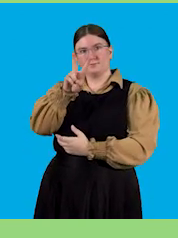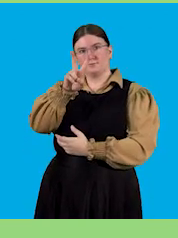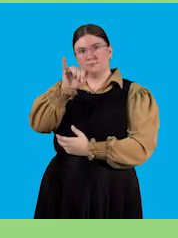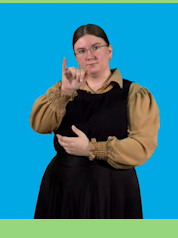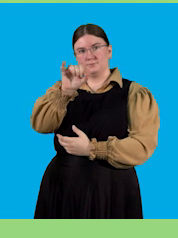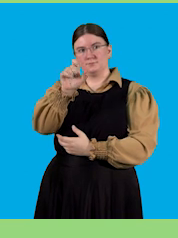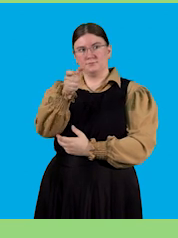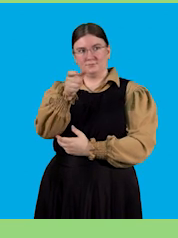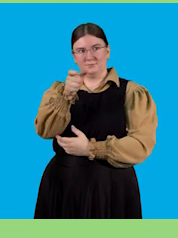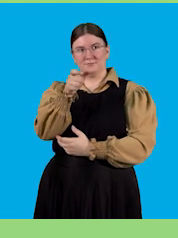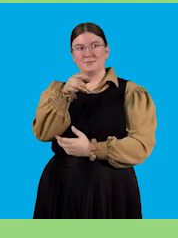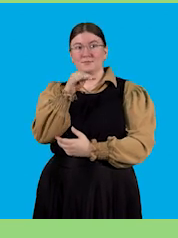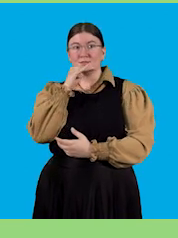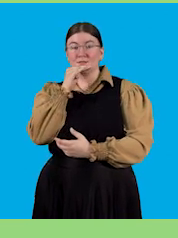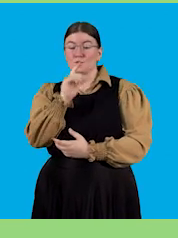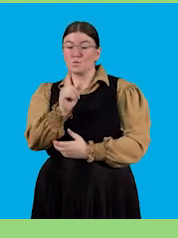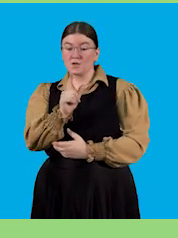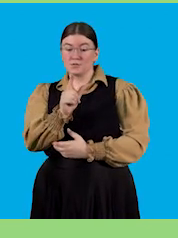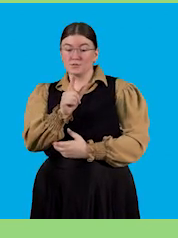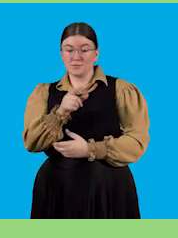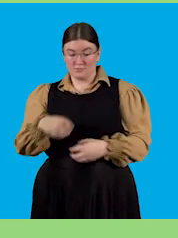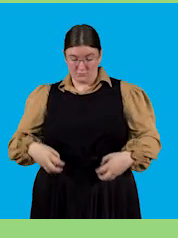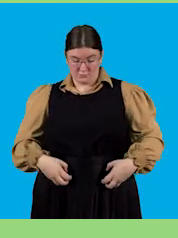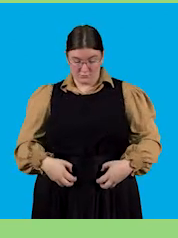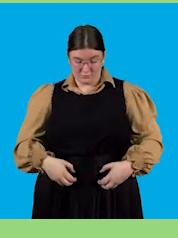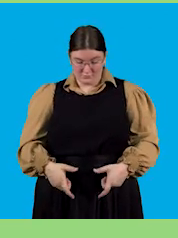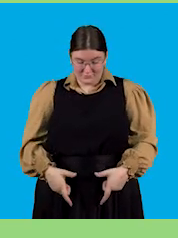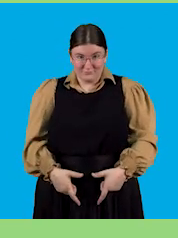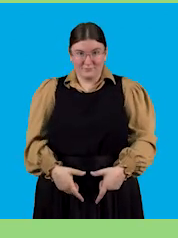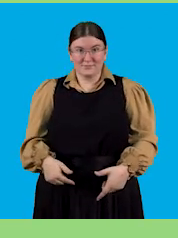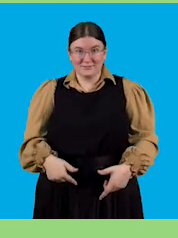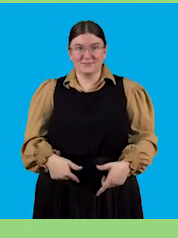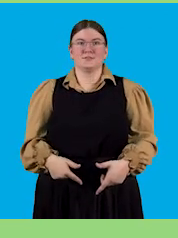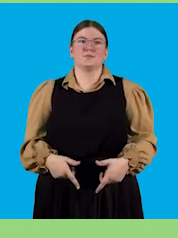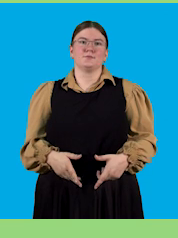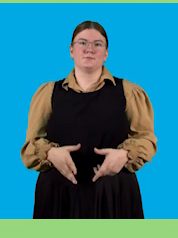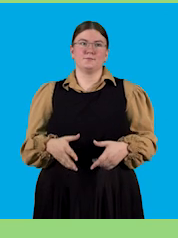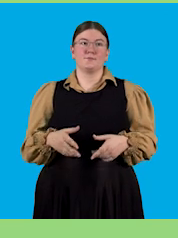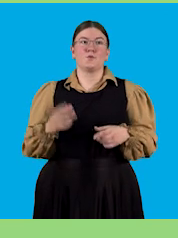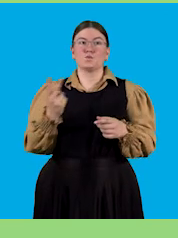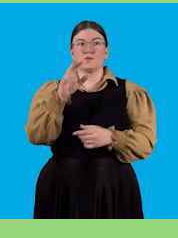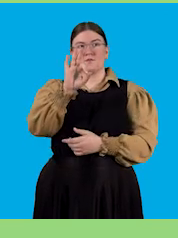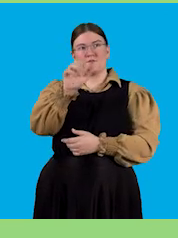cervix, which is the neck of the uterus. We are going to see the word fallopian tube.